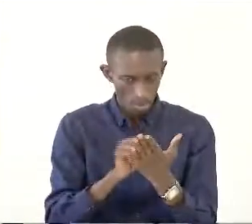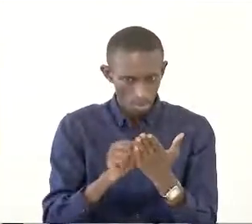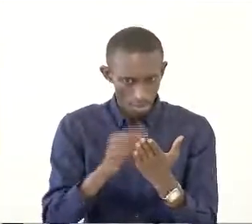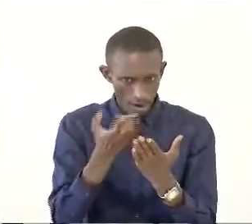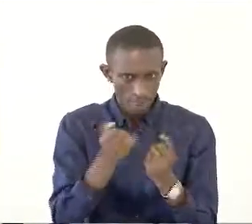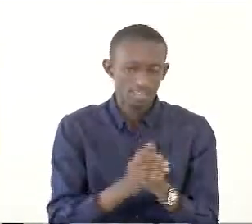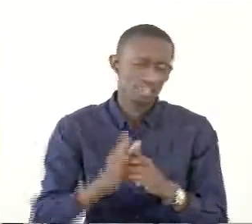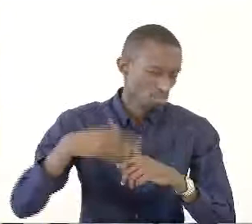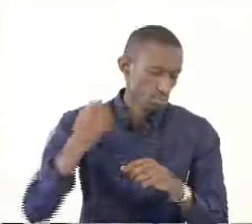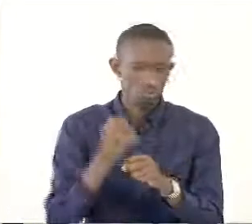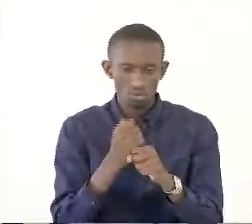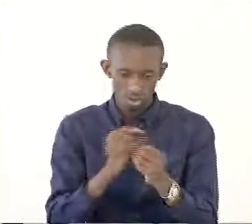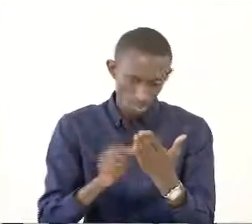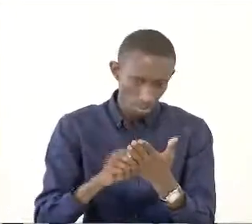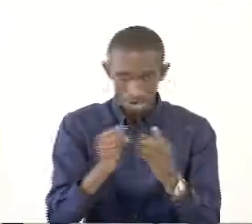with me.